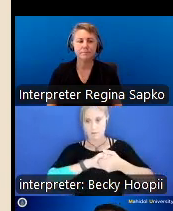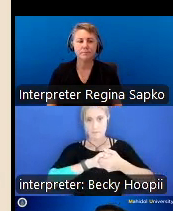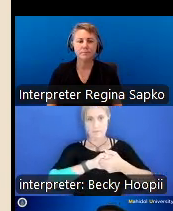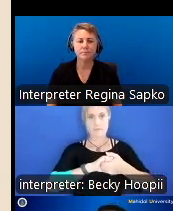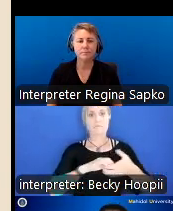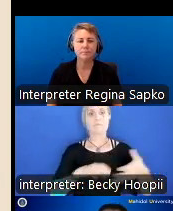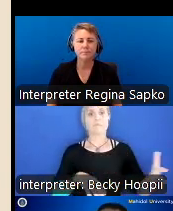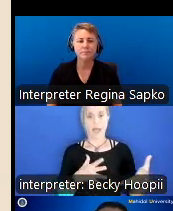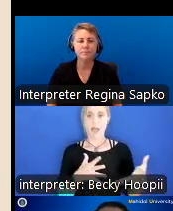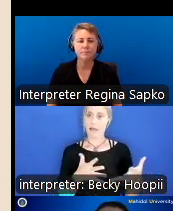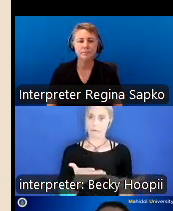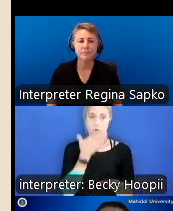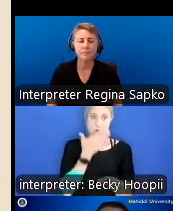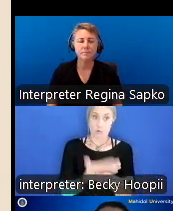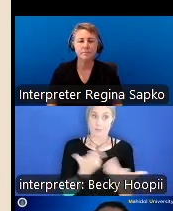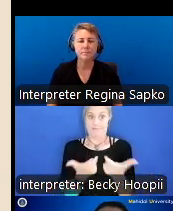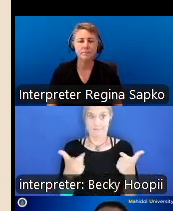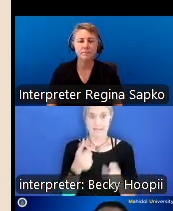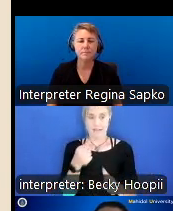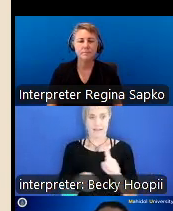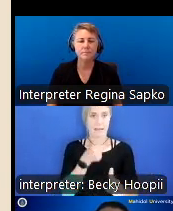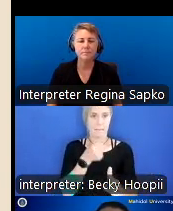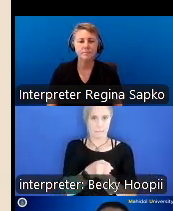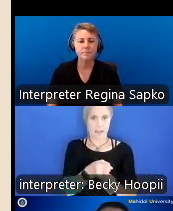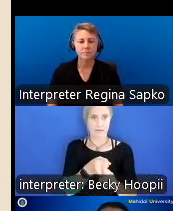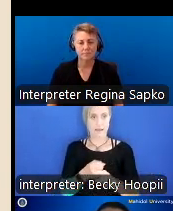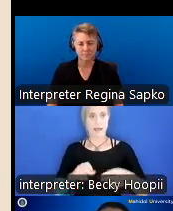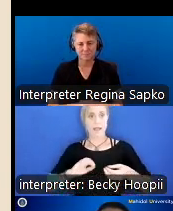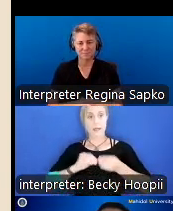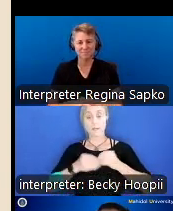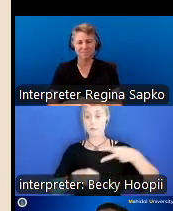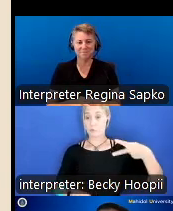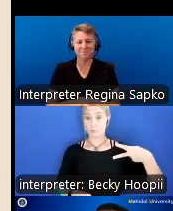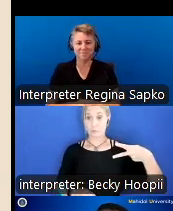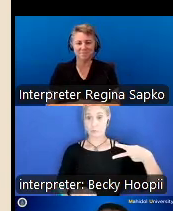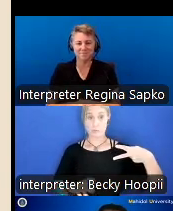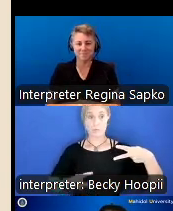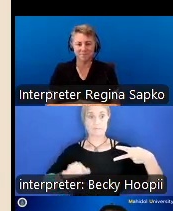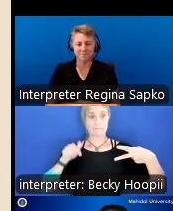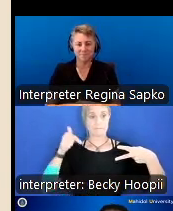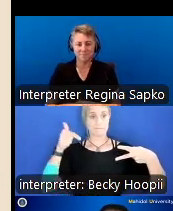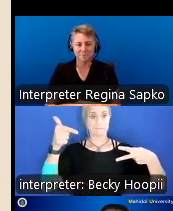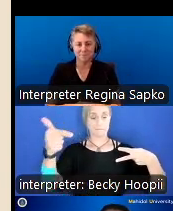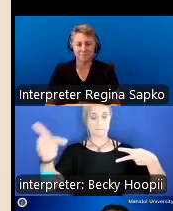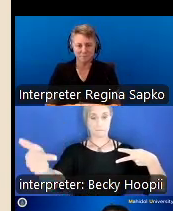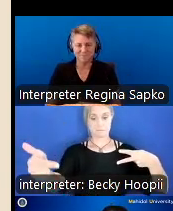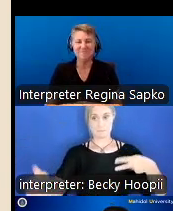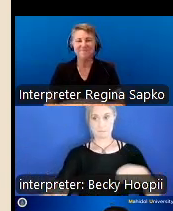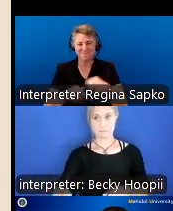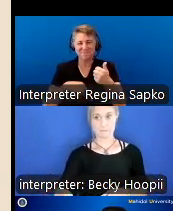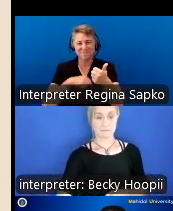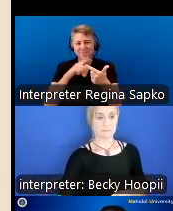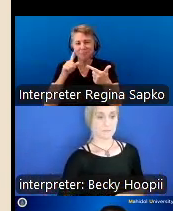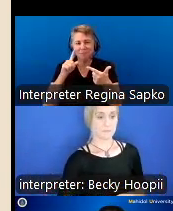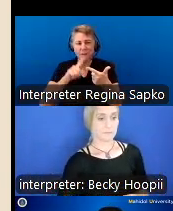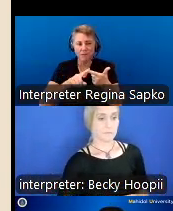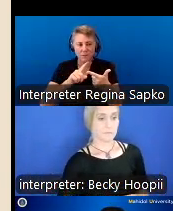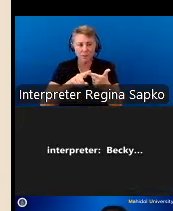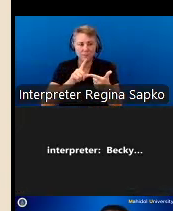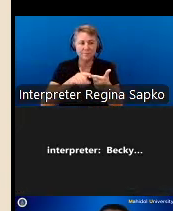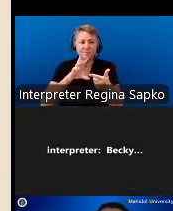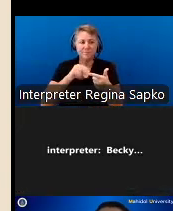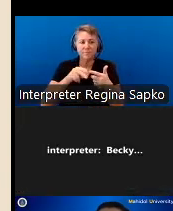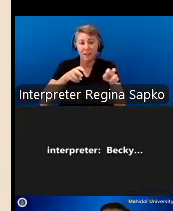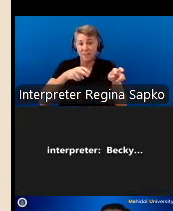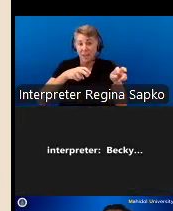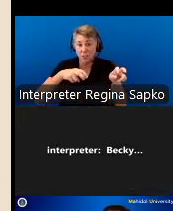impact or more impact. And the second one is transition program must be holistic. Okay, effective transition from education to